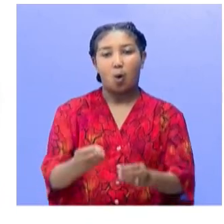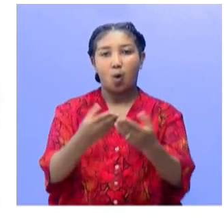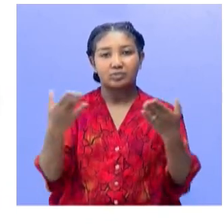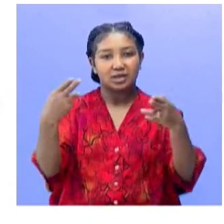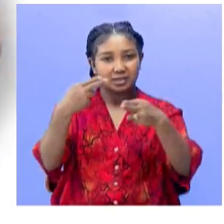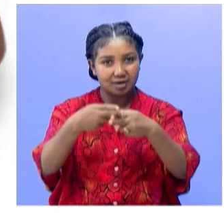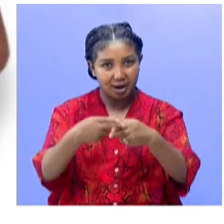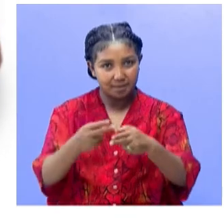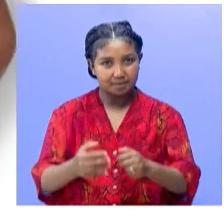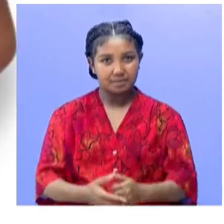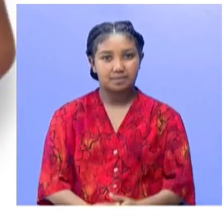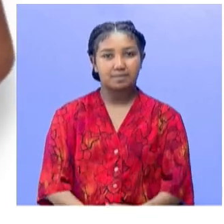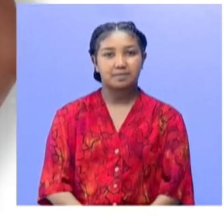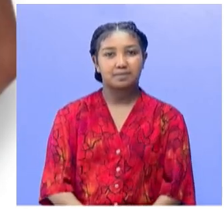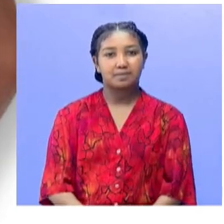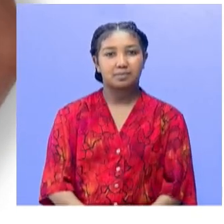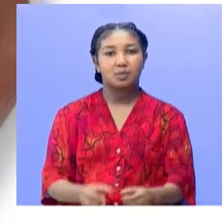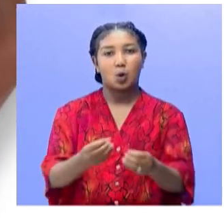objects,